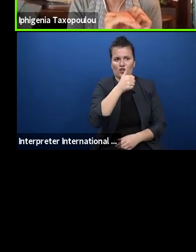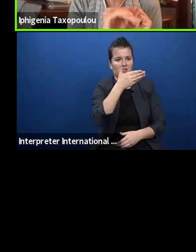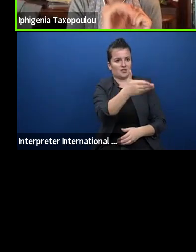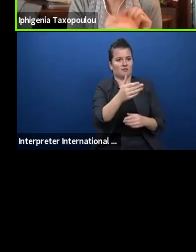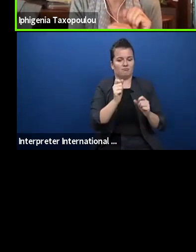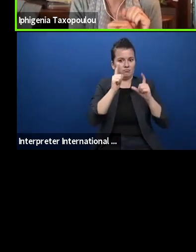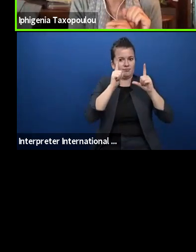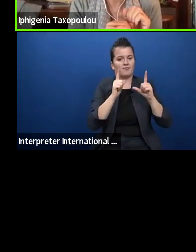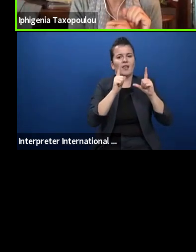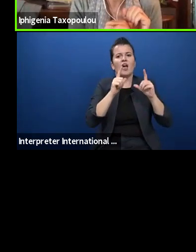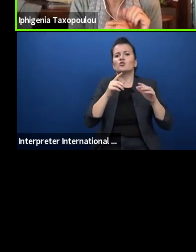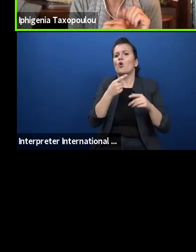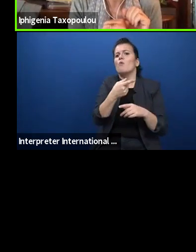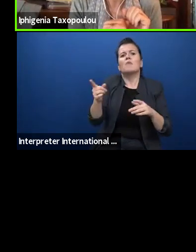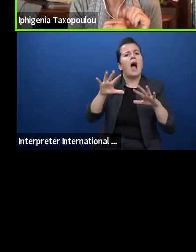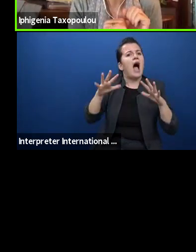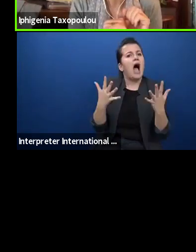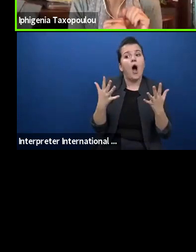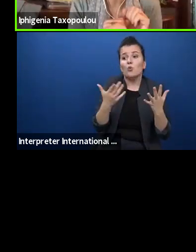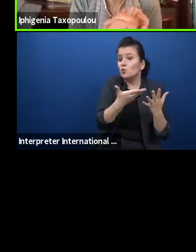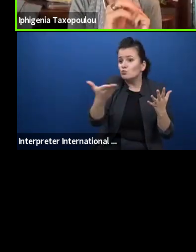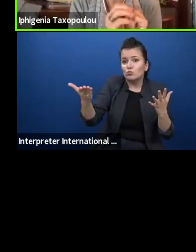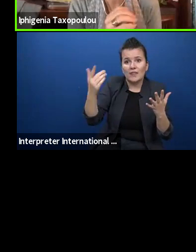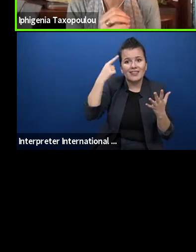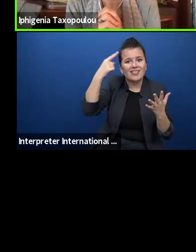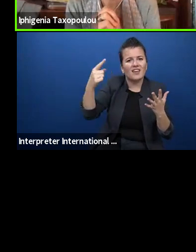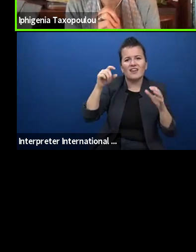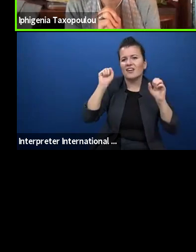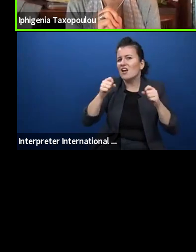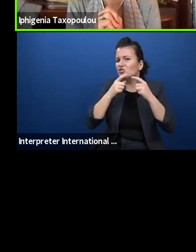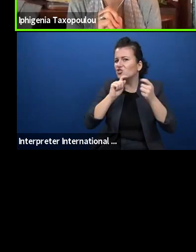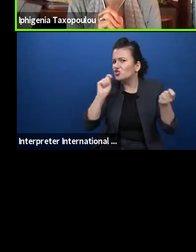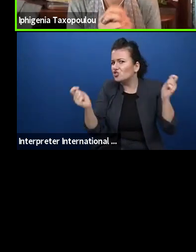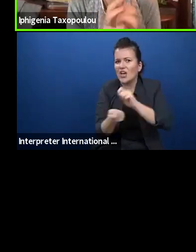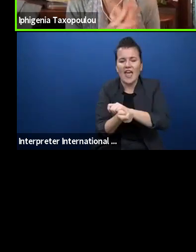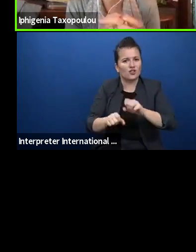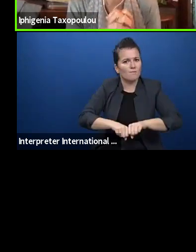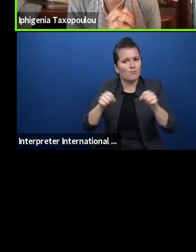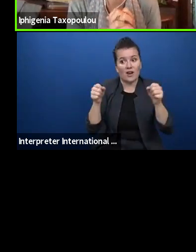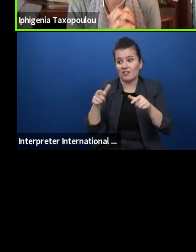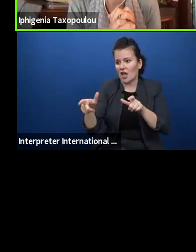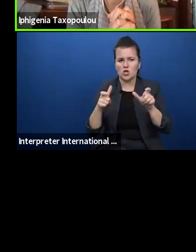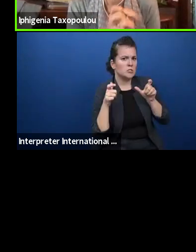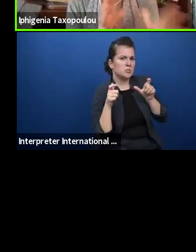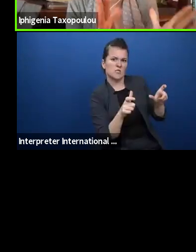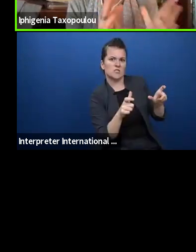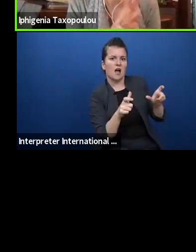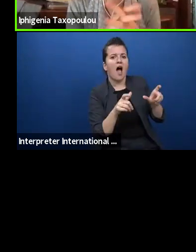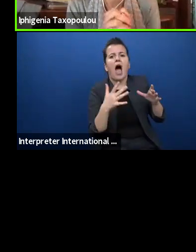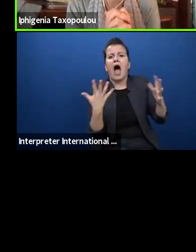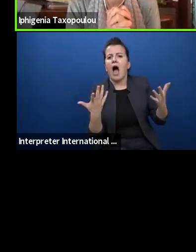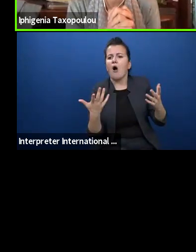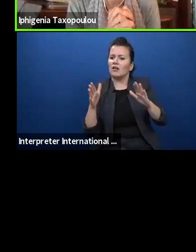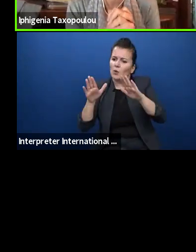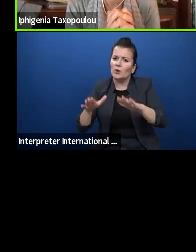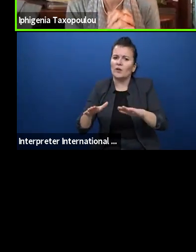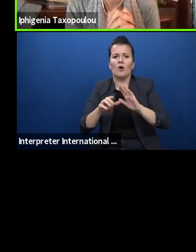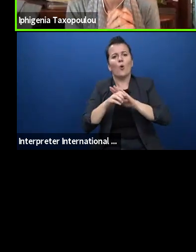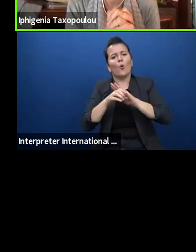break this resistance? What is the fastest and quickest way